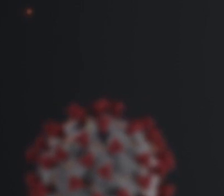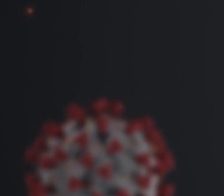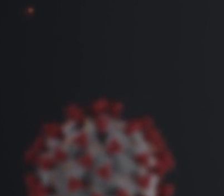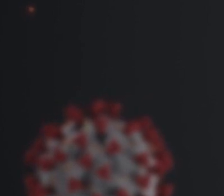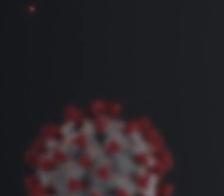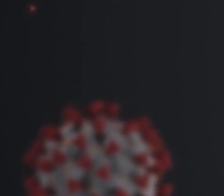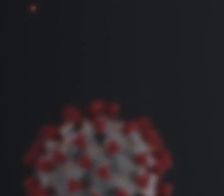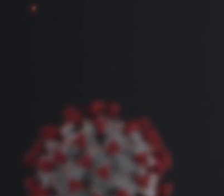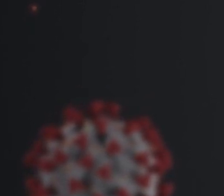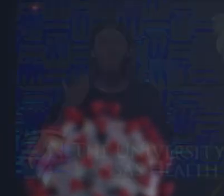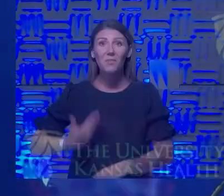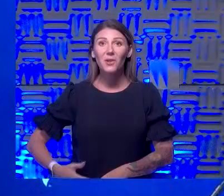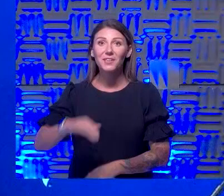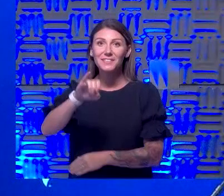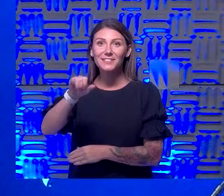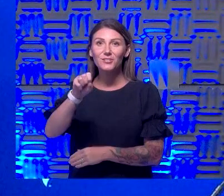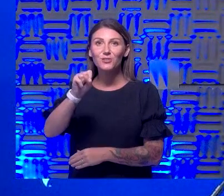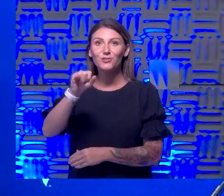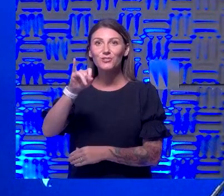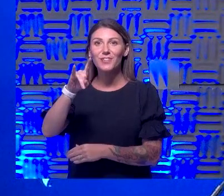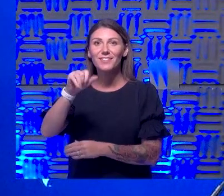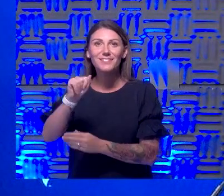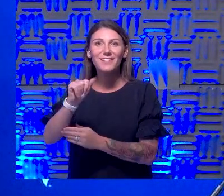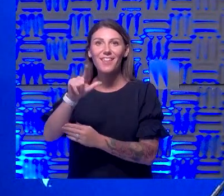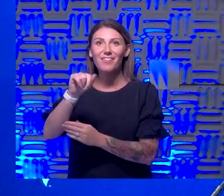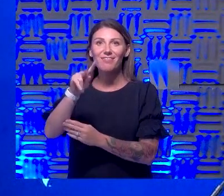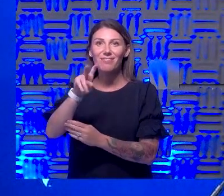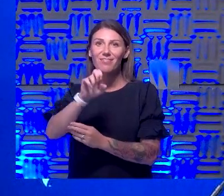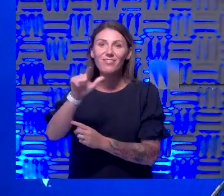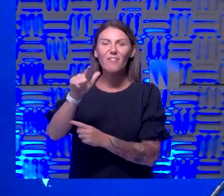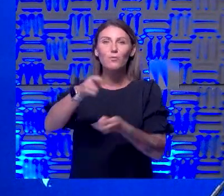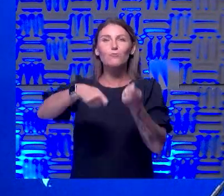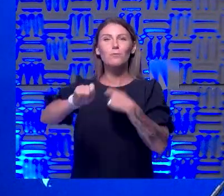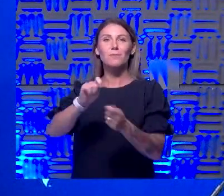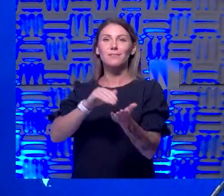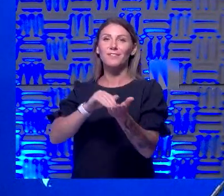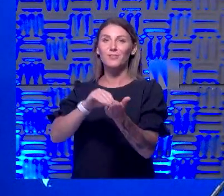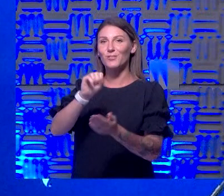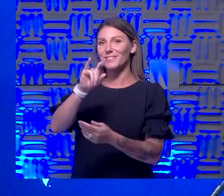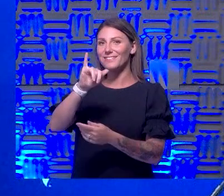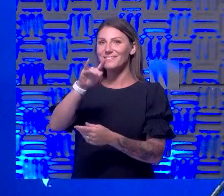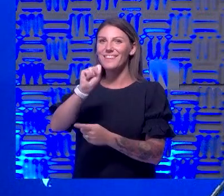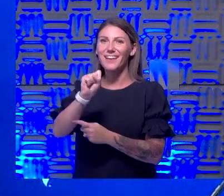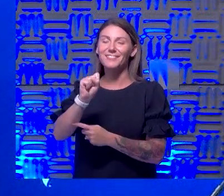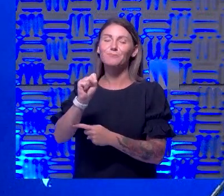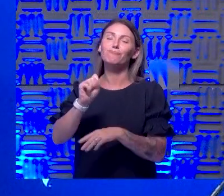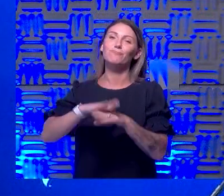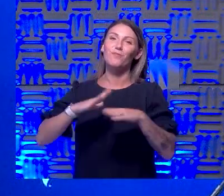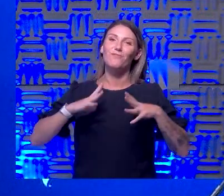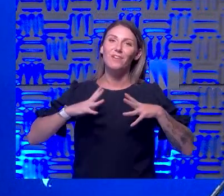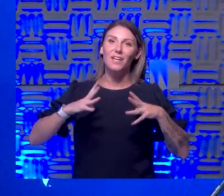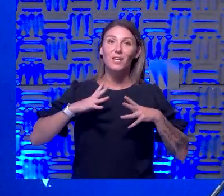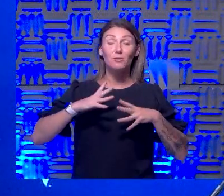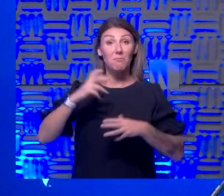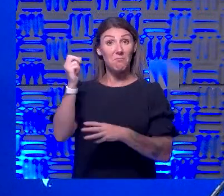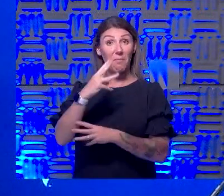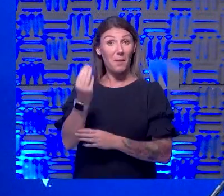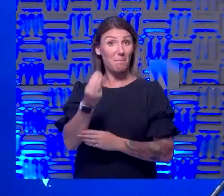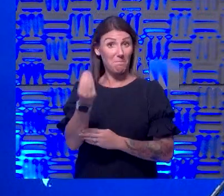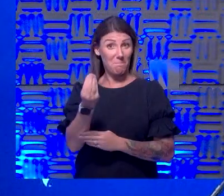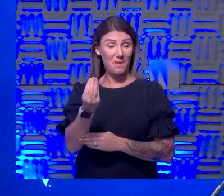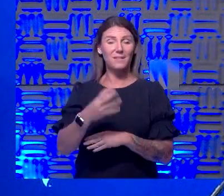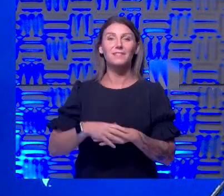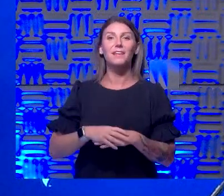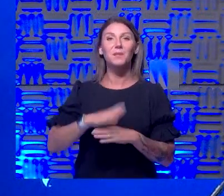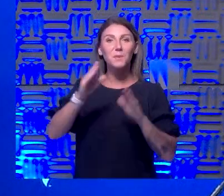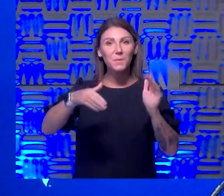Good morning, everyone. I'm Jessica Lovell, in for our Chief Medical Officer, Dr. Steve Stites, who is taking some much-needed time off. He will be back Monday, though.